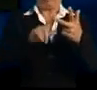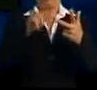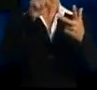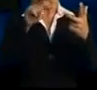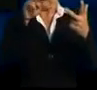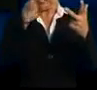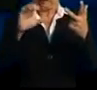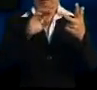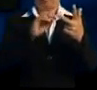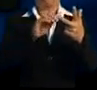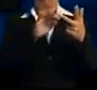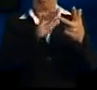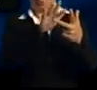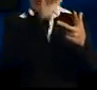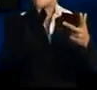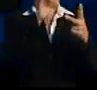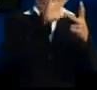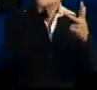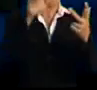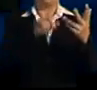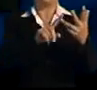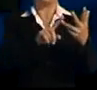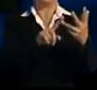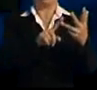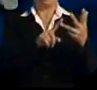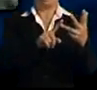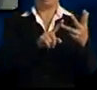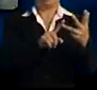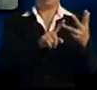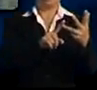and zinc, which glows very brightly,